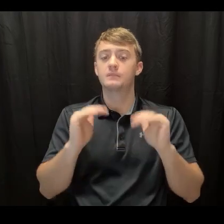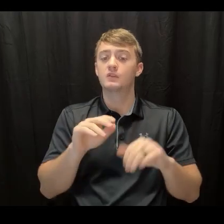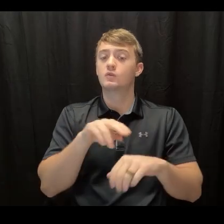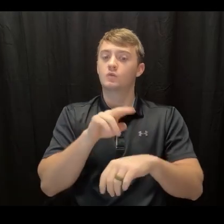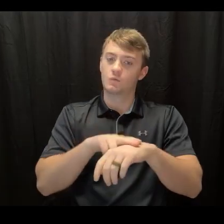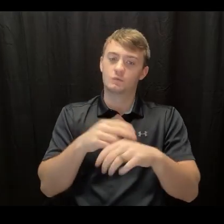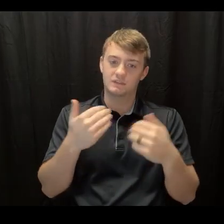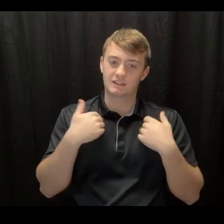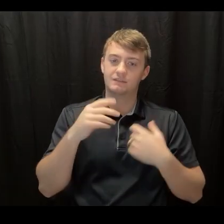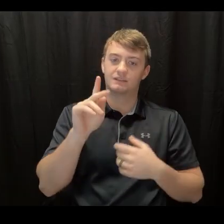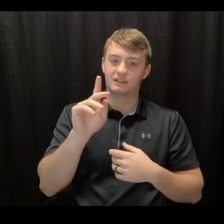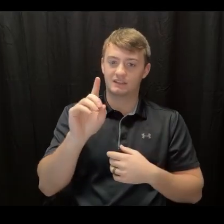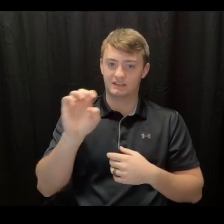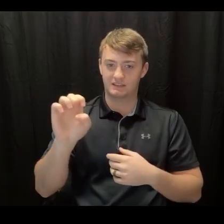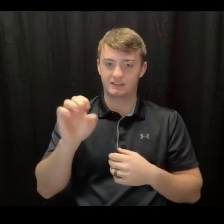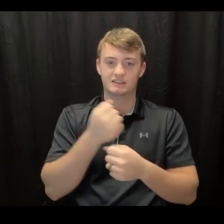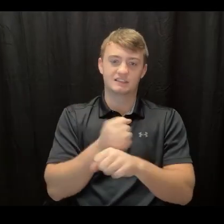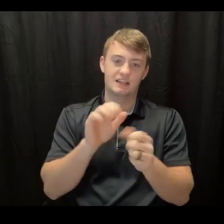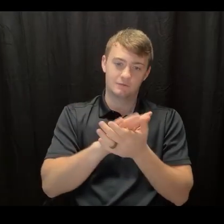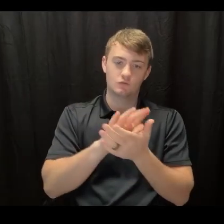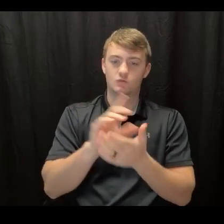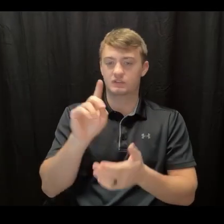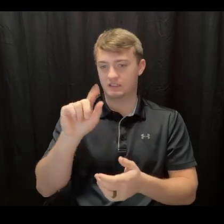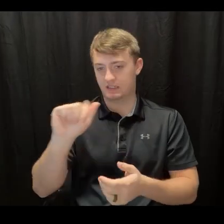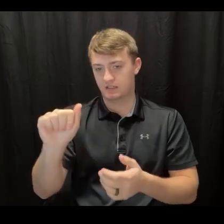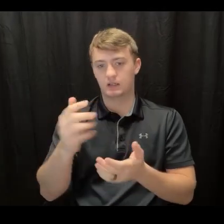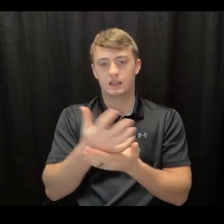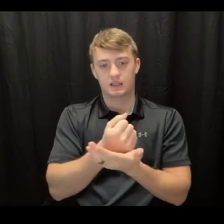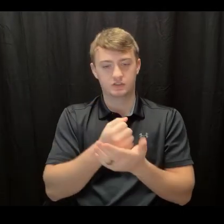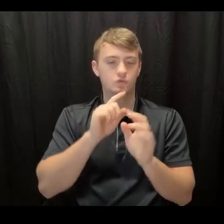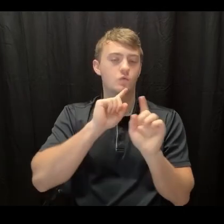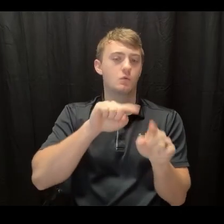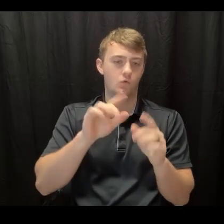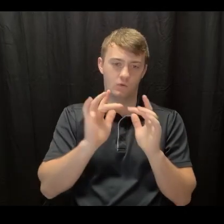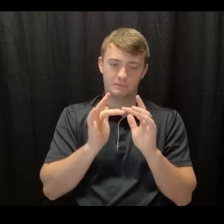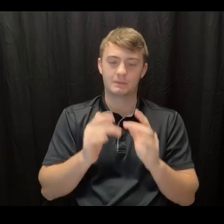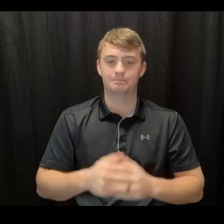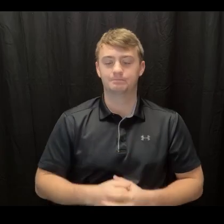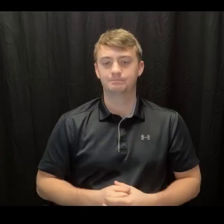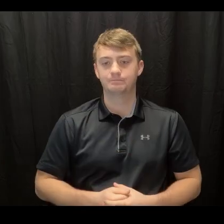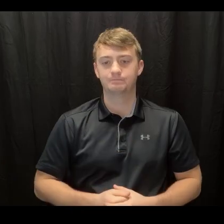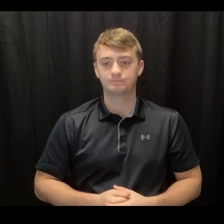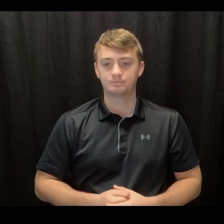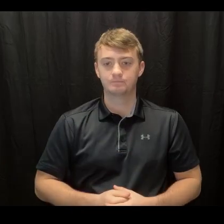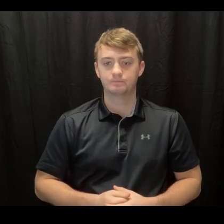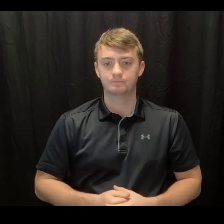of course, there's the KDE Safe Schools Data Collection and Reporting website.